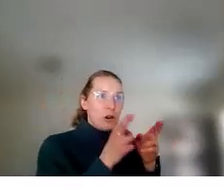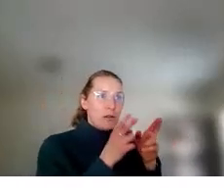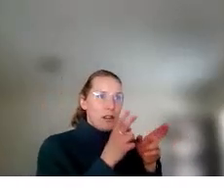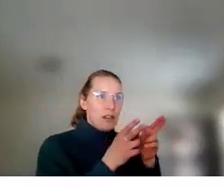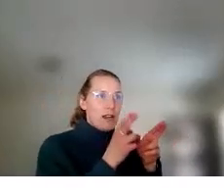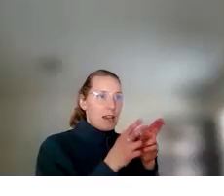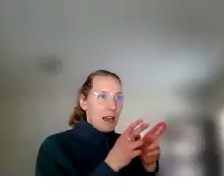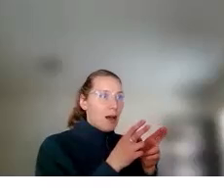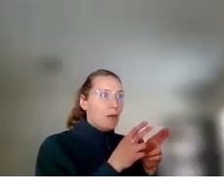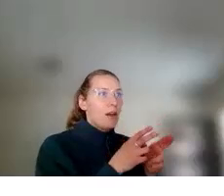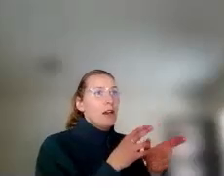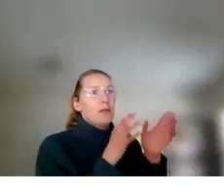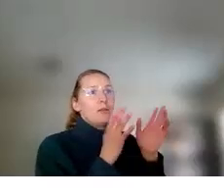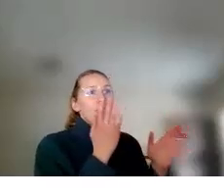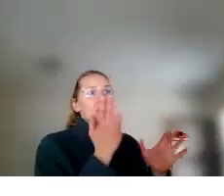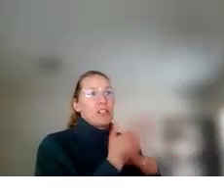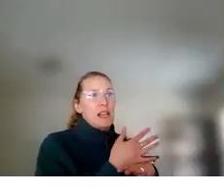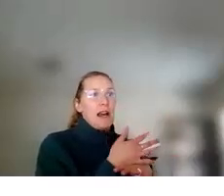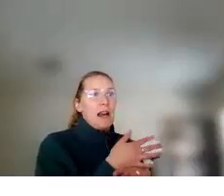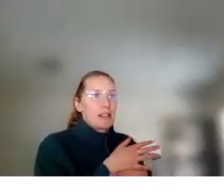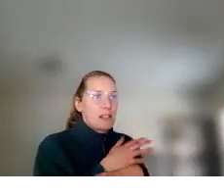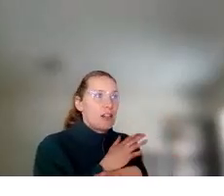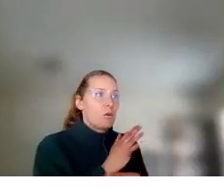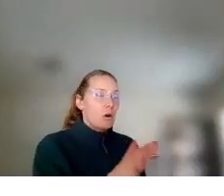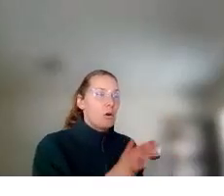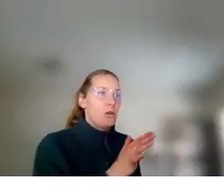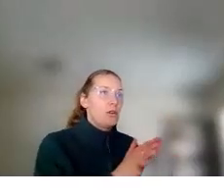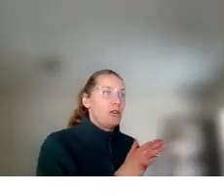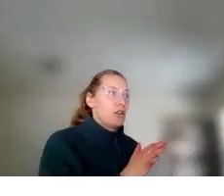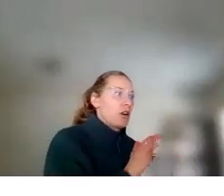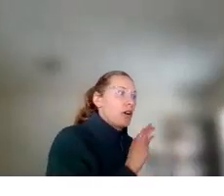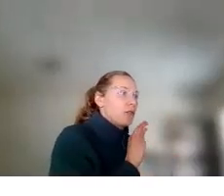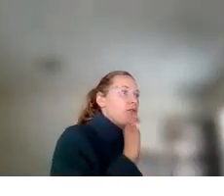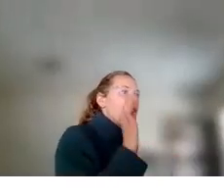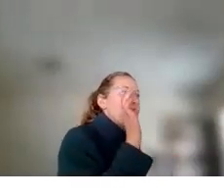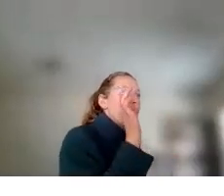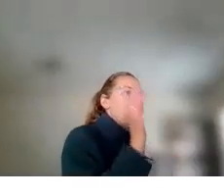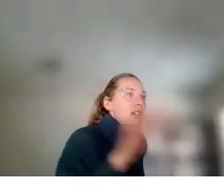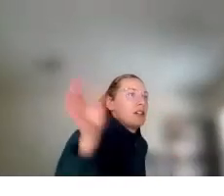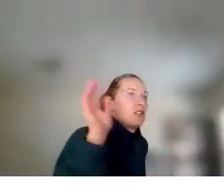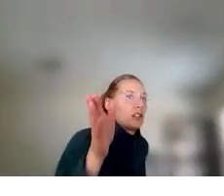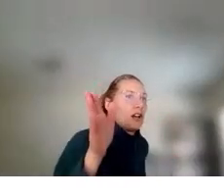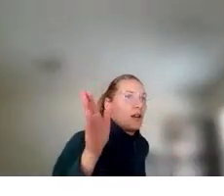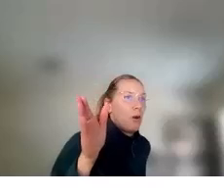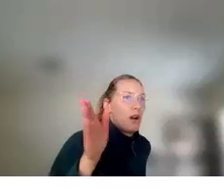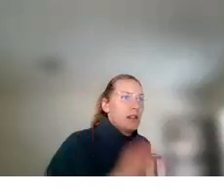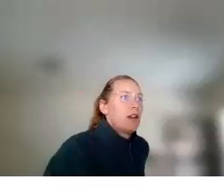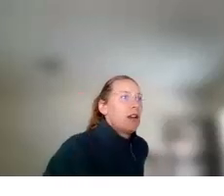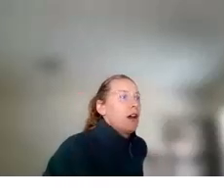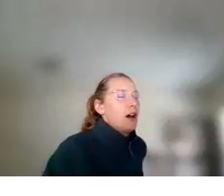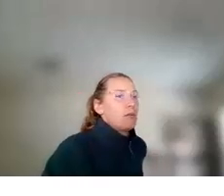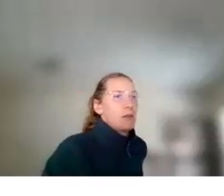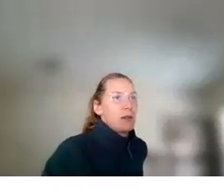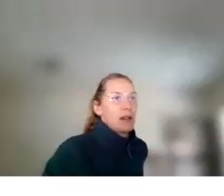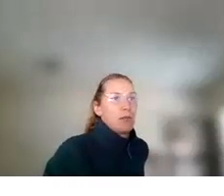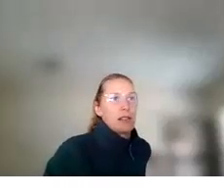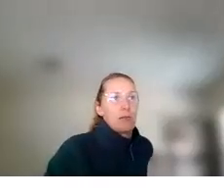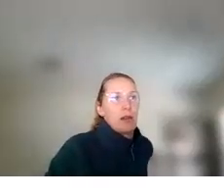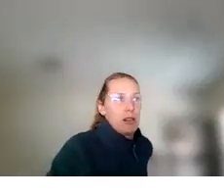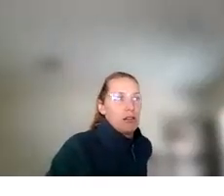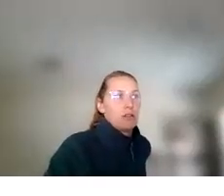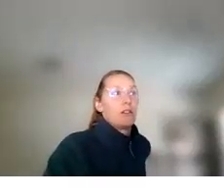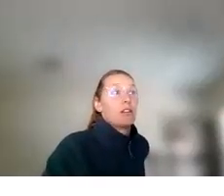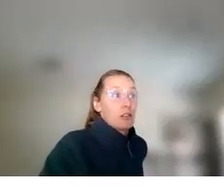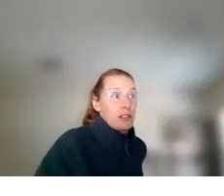do fall within that gap, we would just ask that you hold your review until July 1, so it